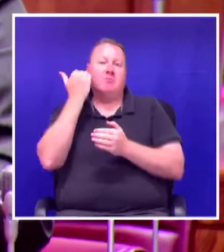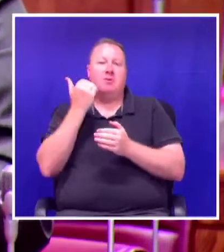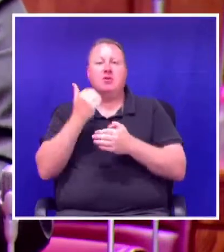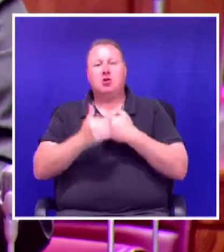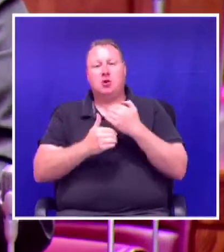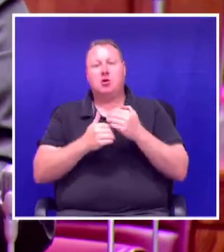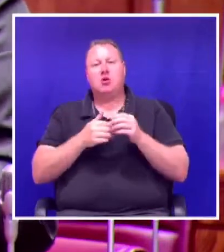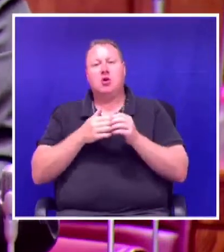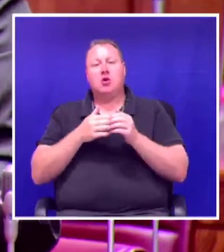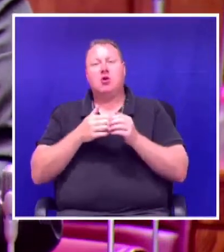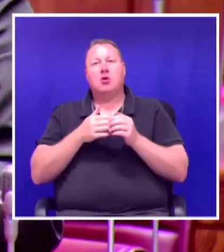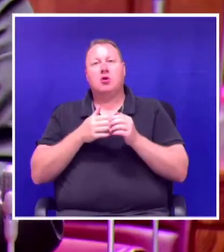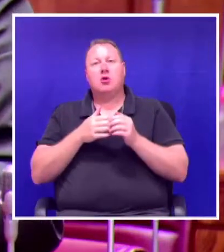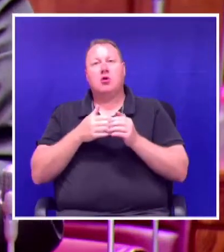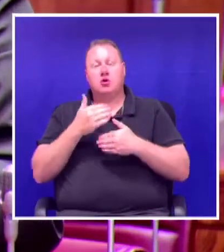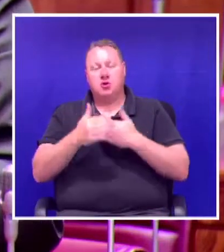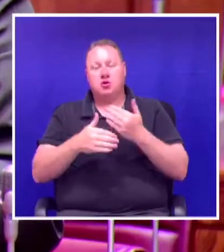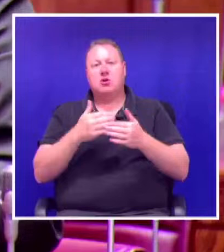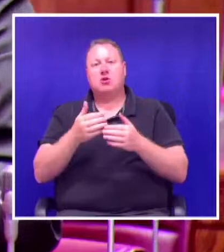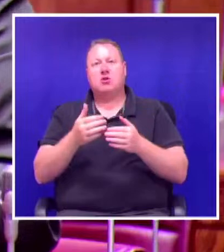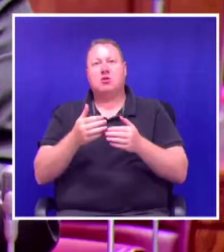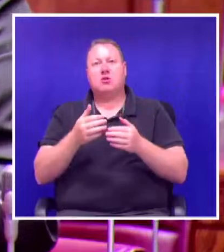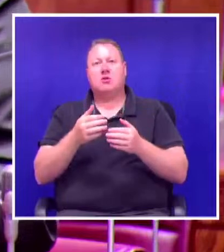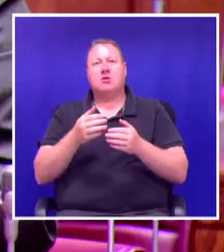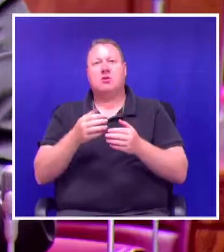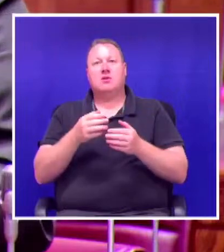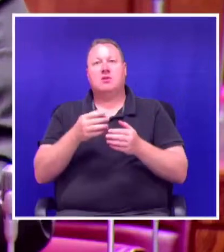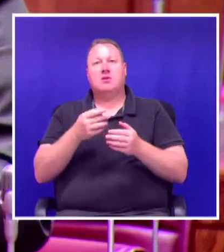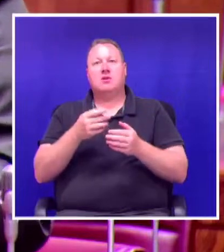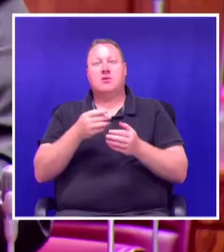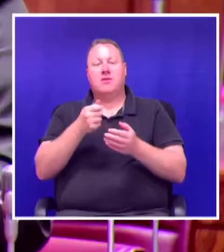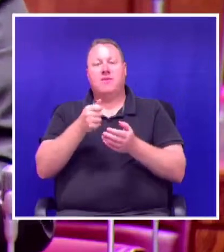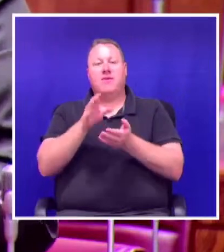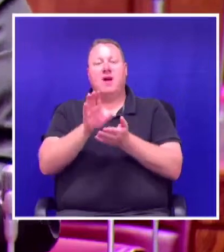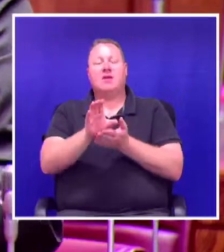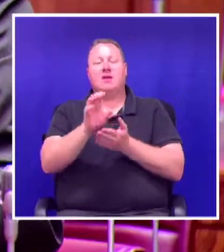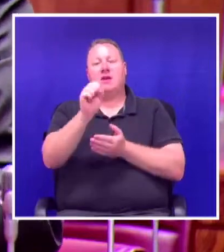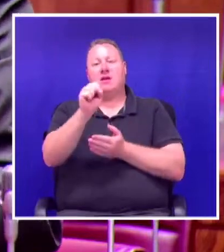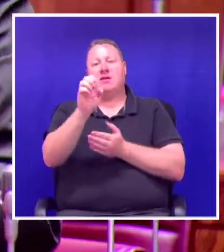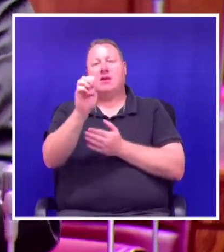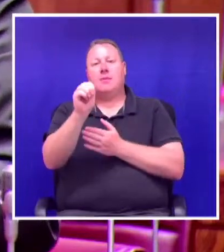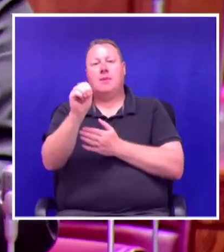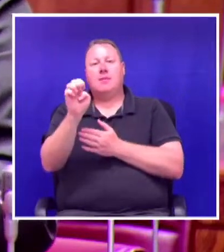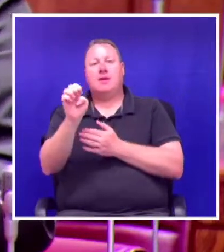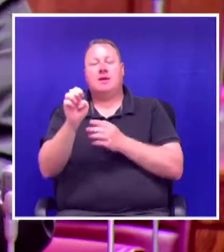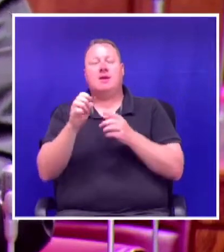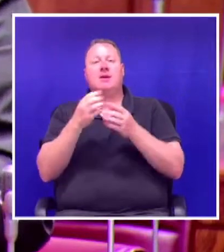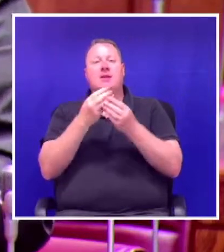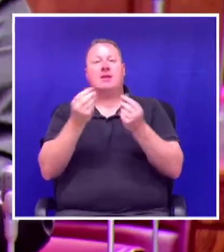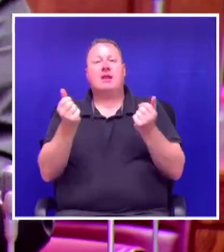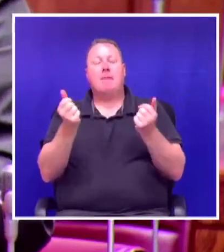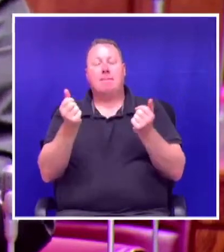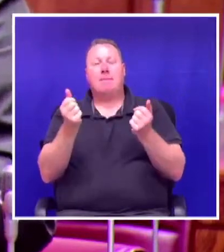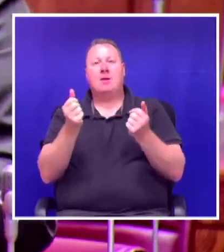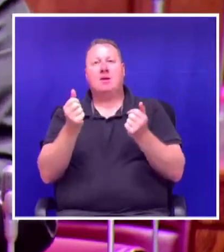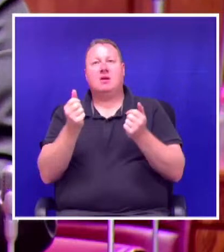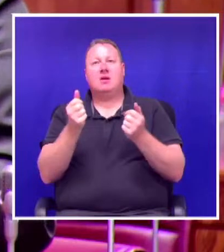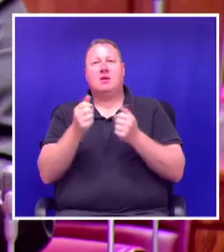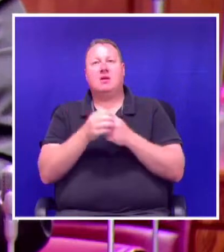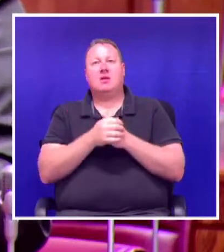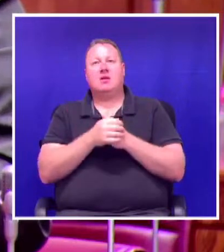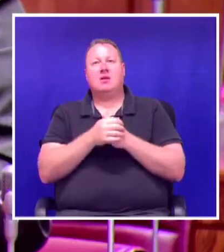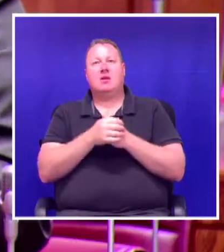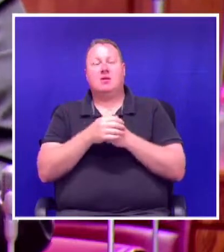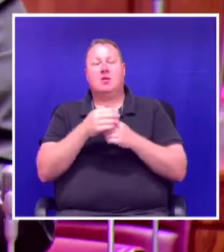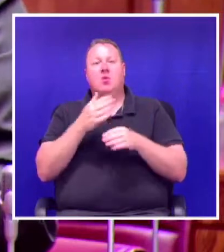to find and finance SMMEs? Some SMMEs only last as long as the funding